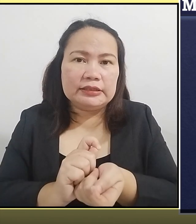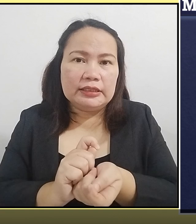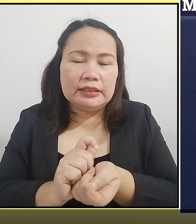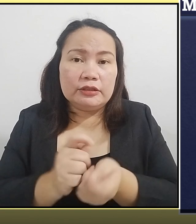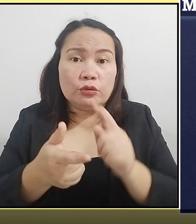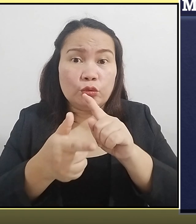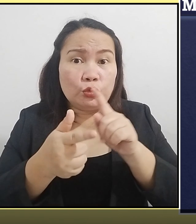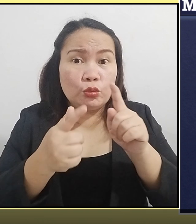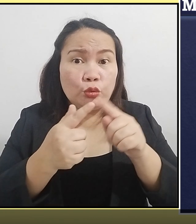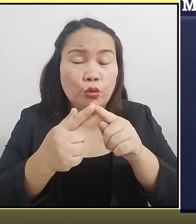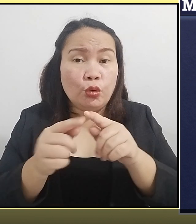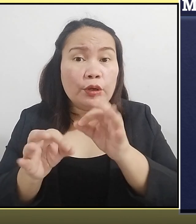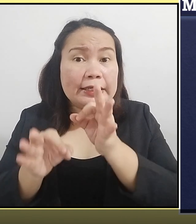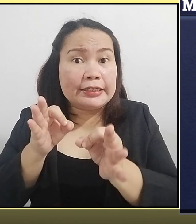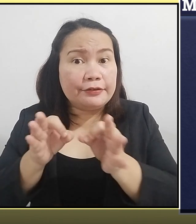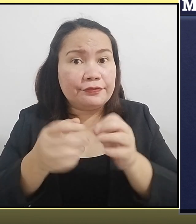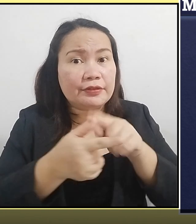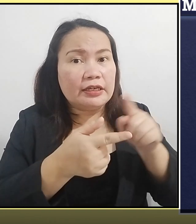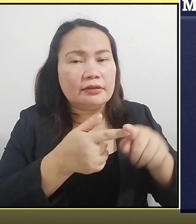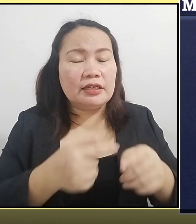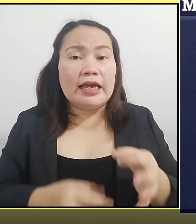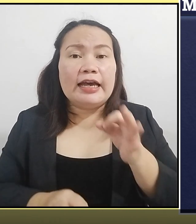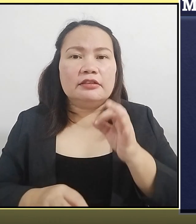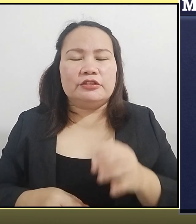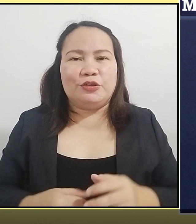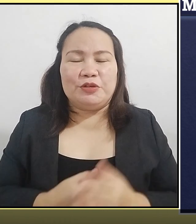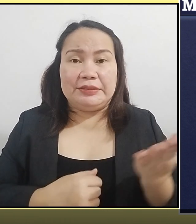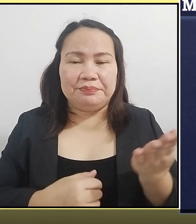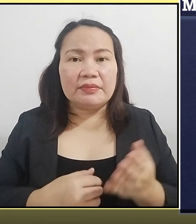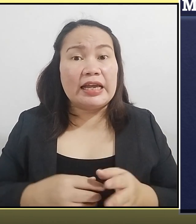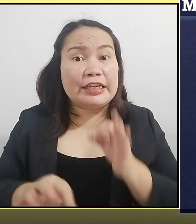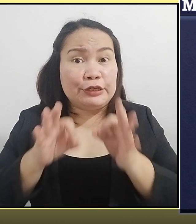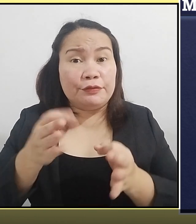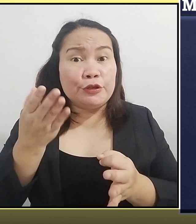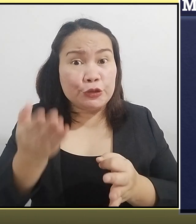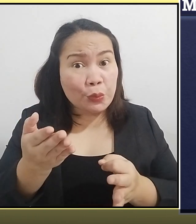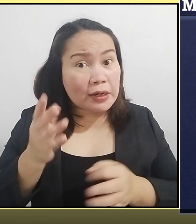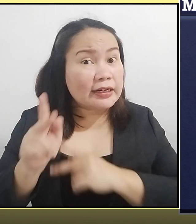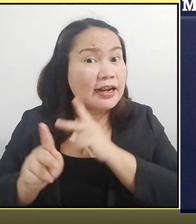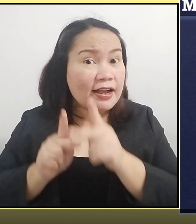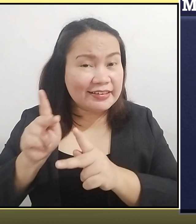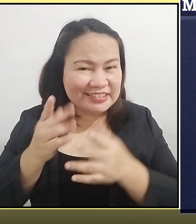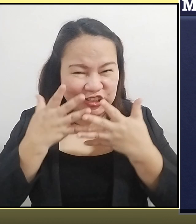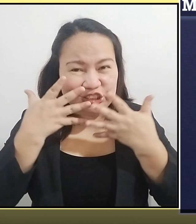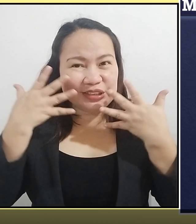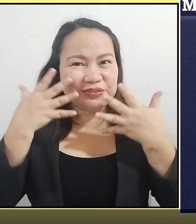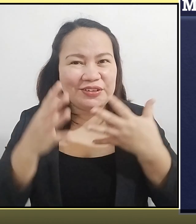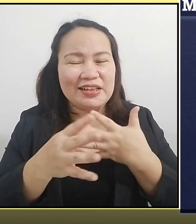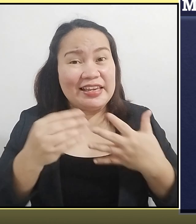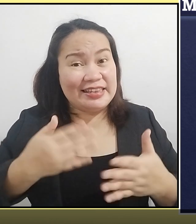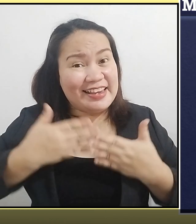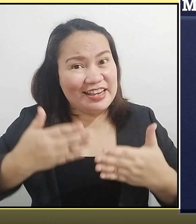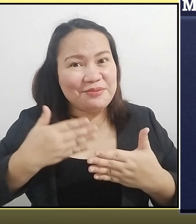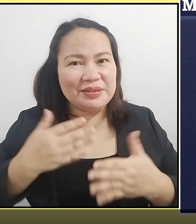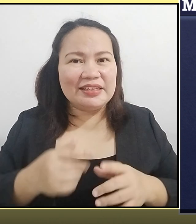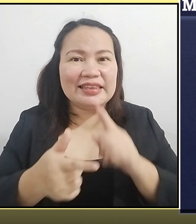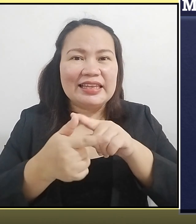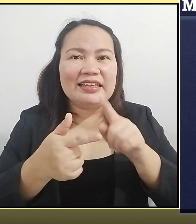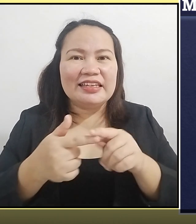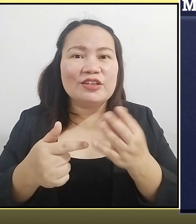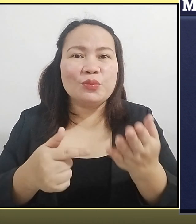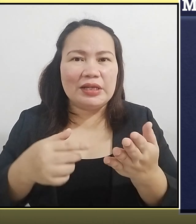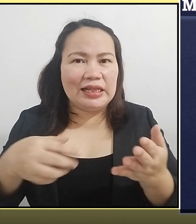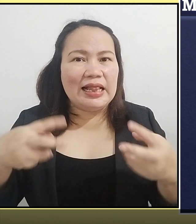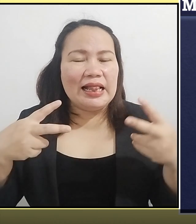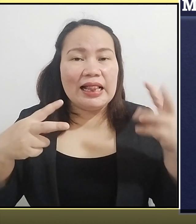into if-then form. So, that is, if you are kind, cheerful, and outgoing, then you will